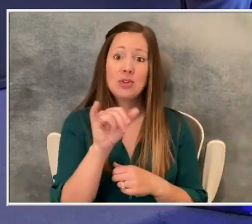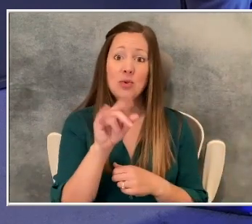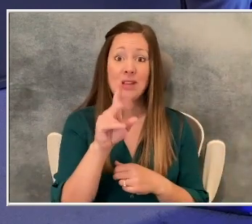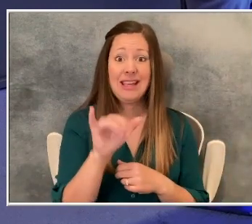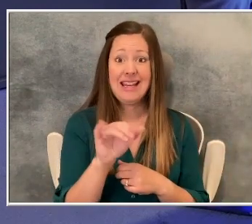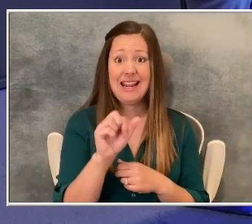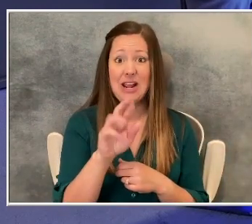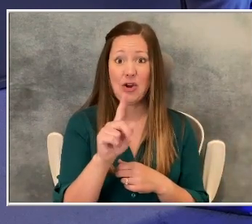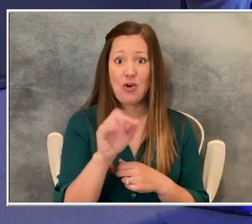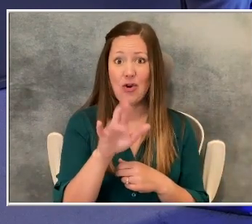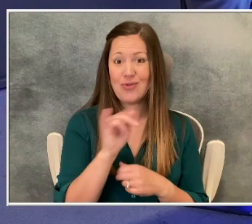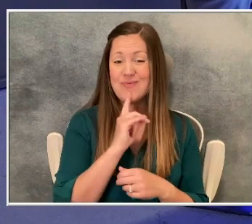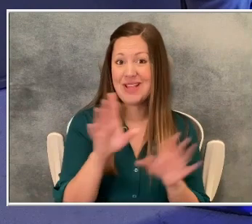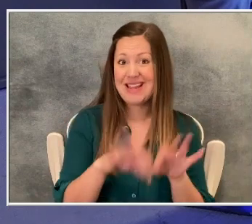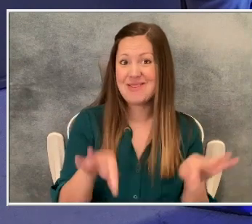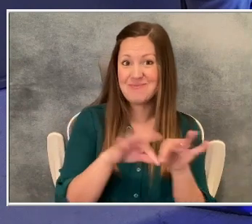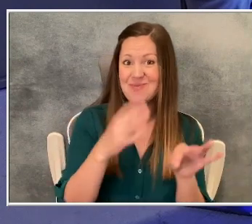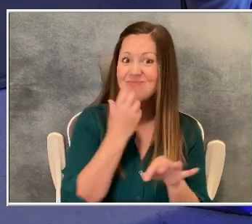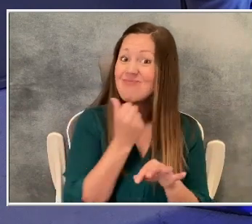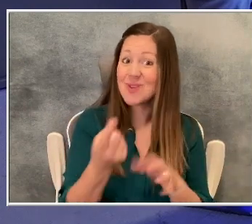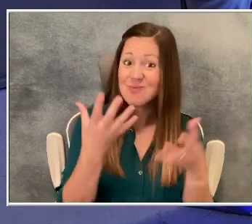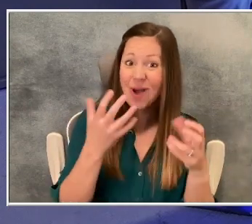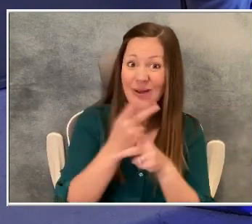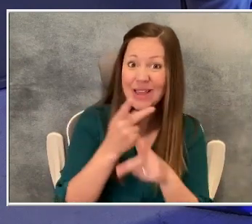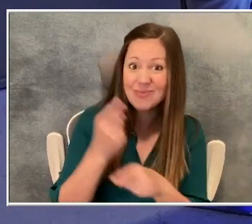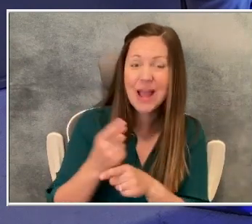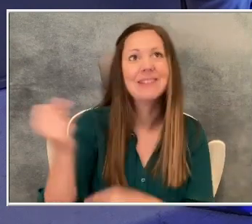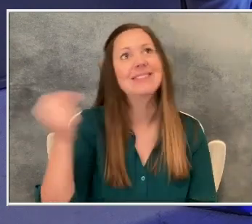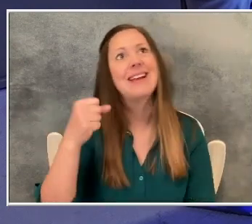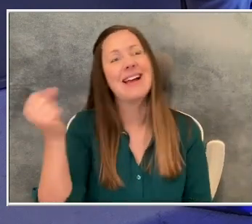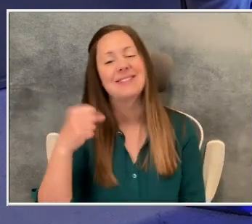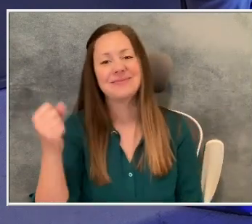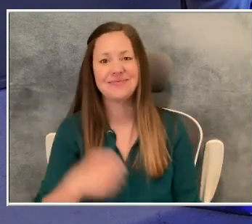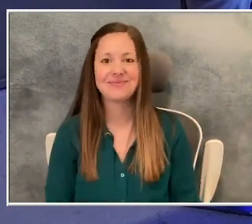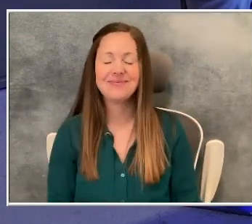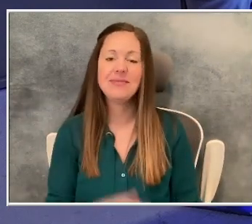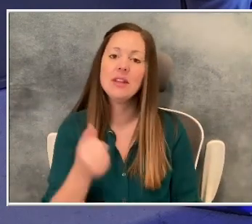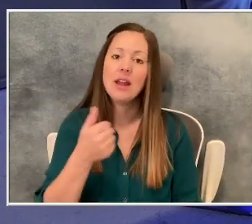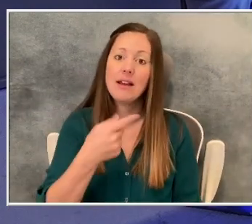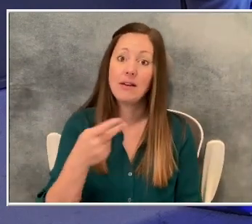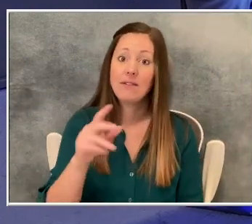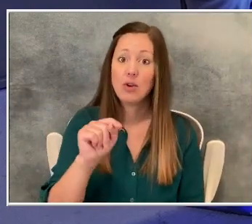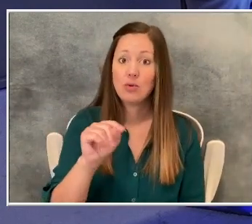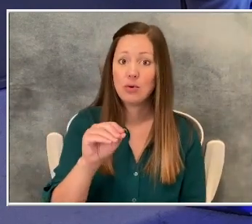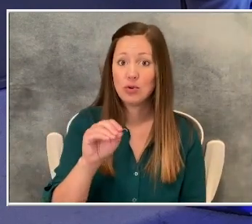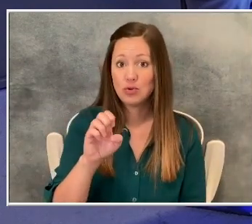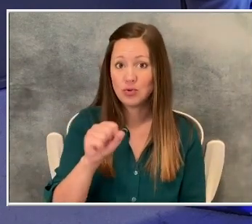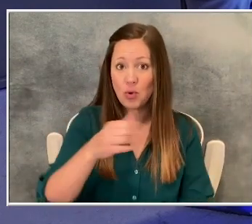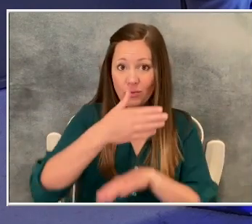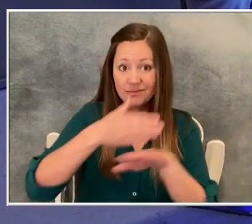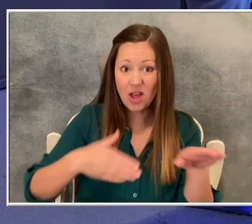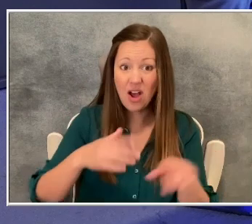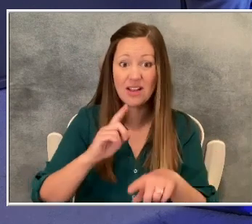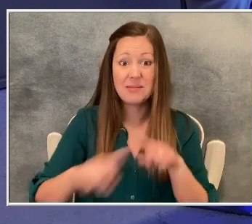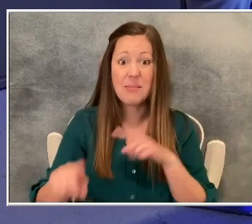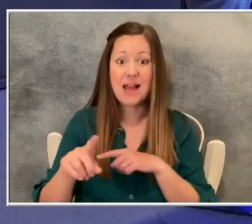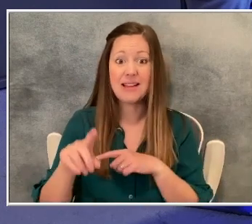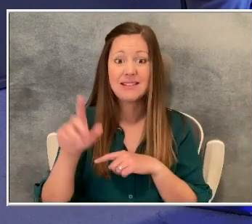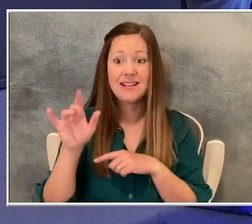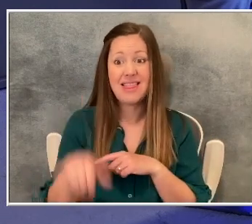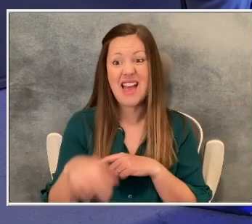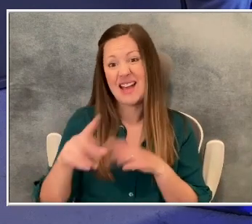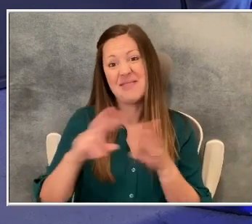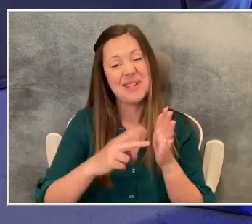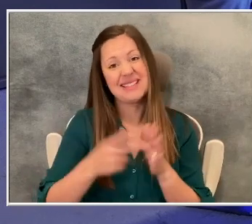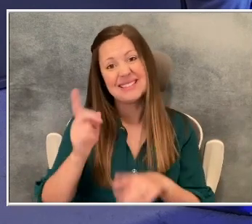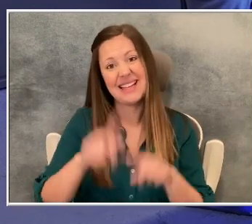those kidneys. Yeah, You lost a couple of toes, and your future as a place kicker for the NFL was limited by that, I'm thinking. That's right.